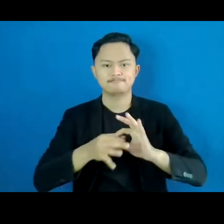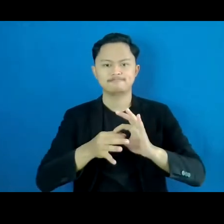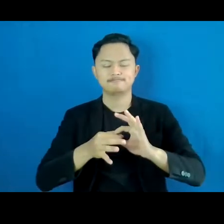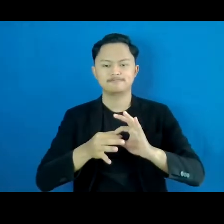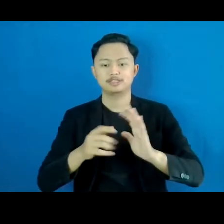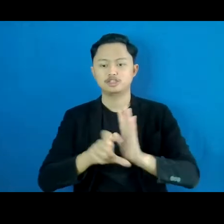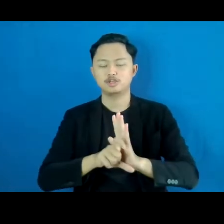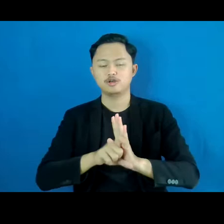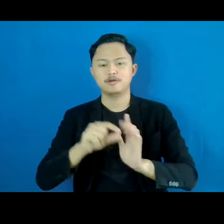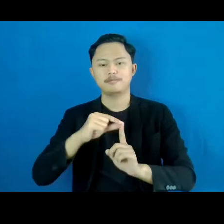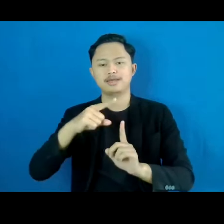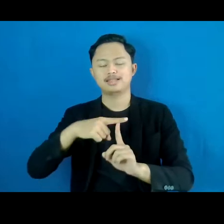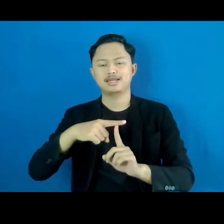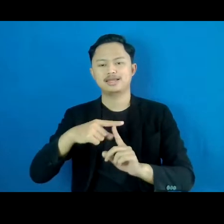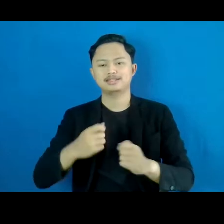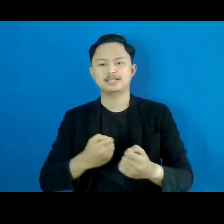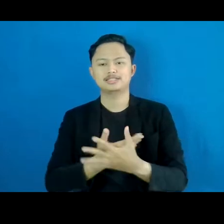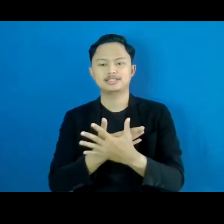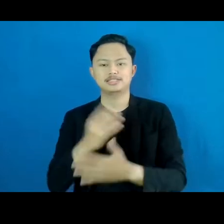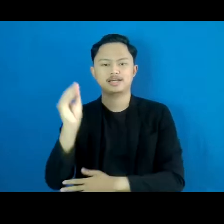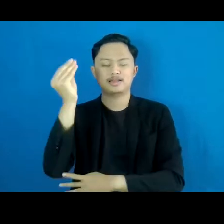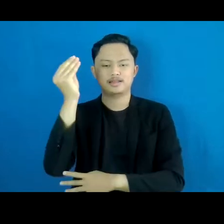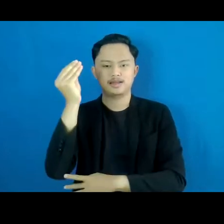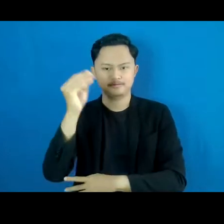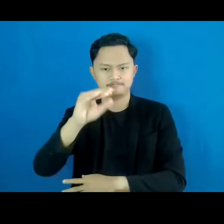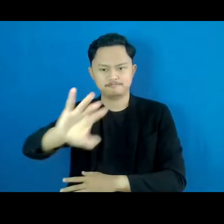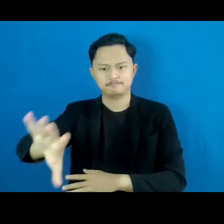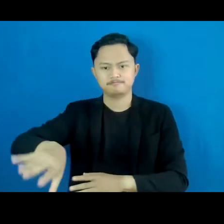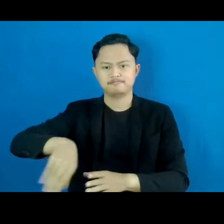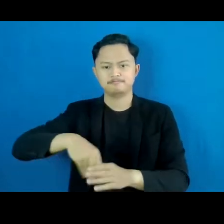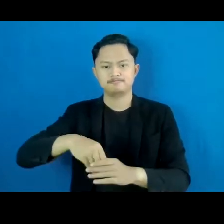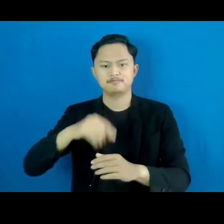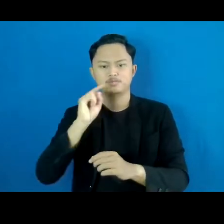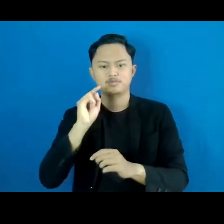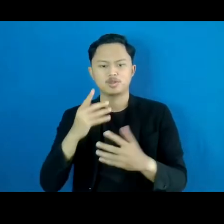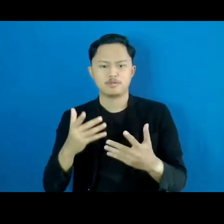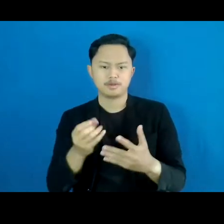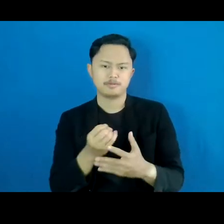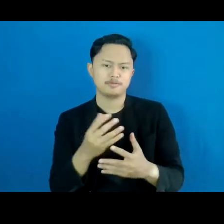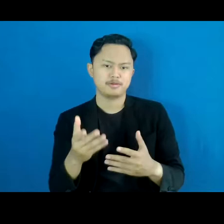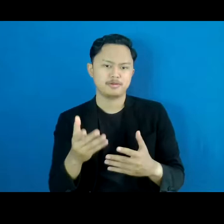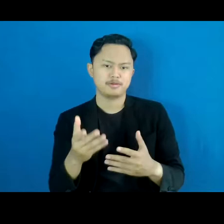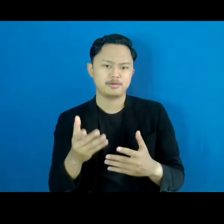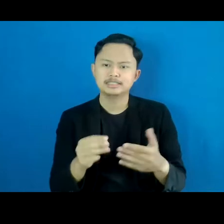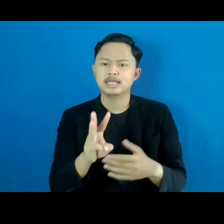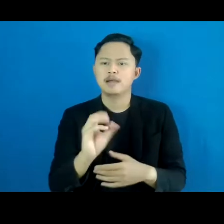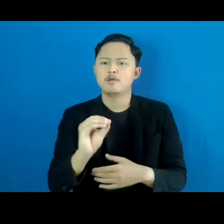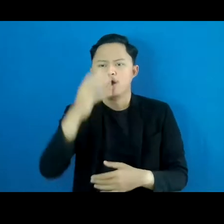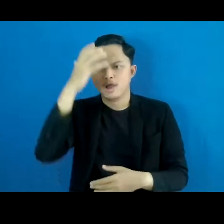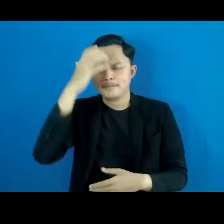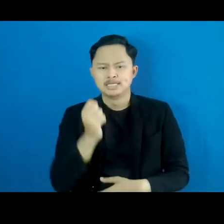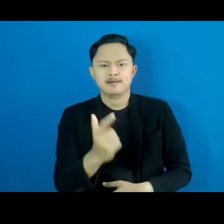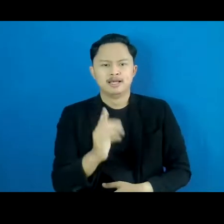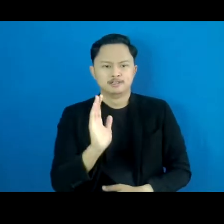TransJakarta also has embarked on this journey by piloting their first set of 30 buses, and they also